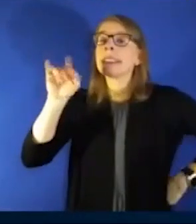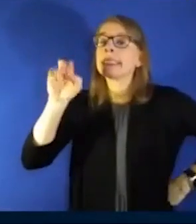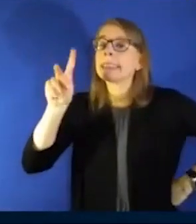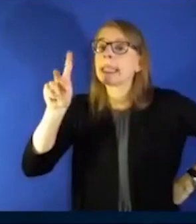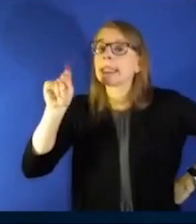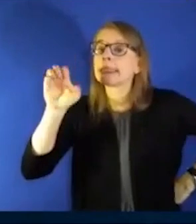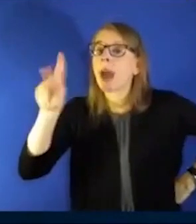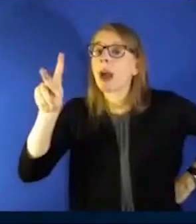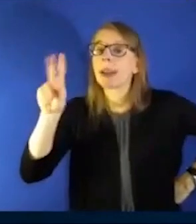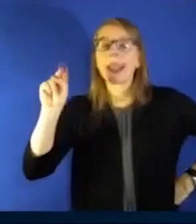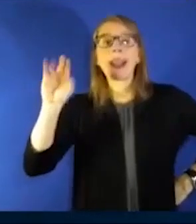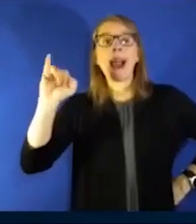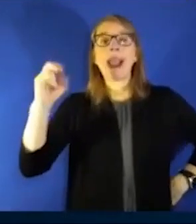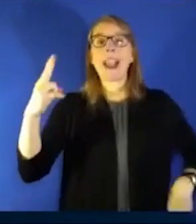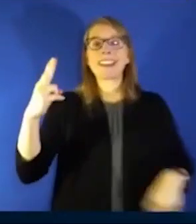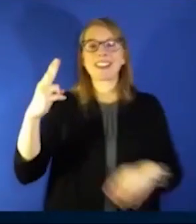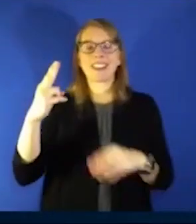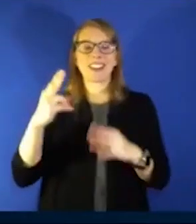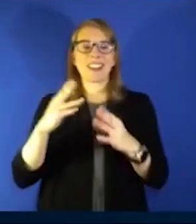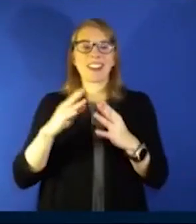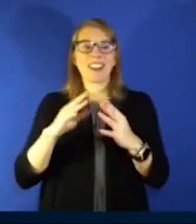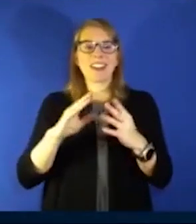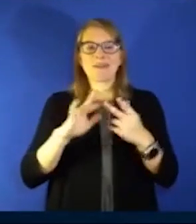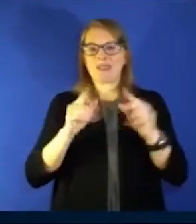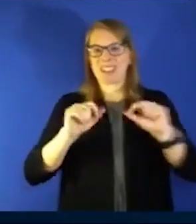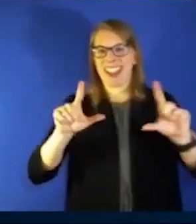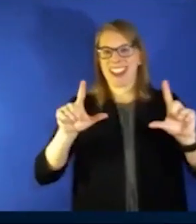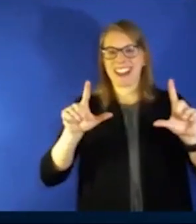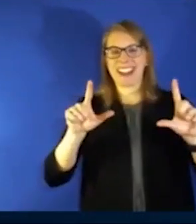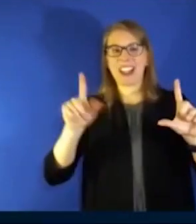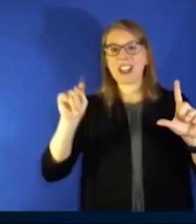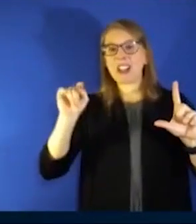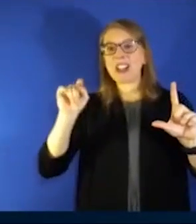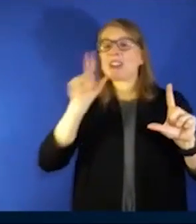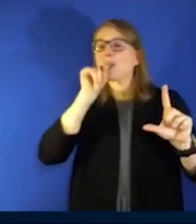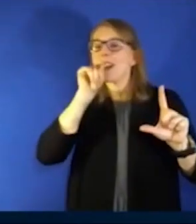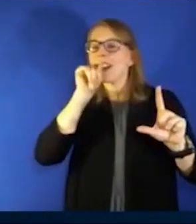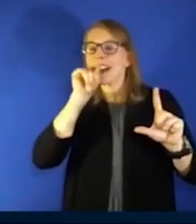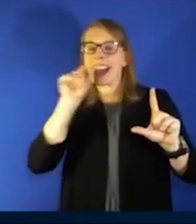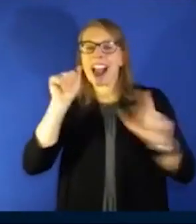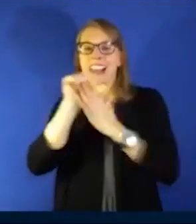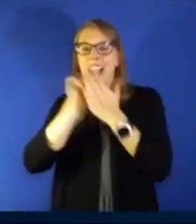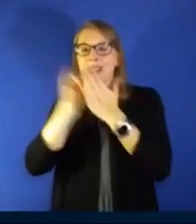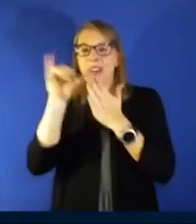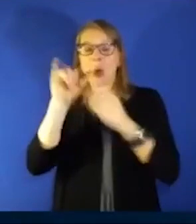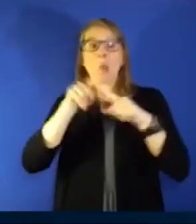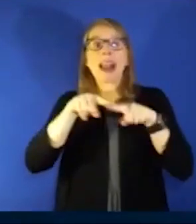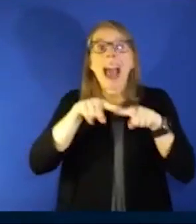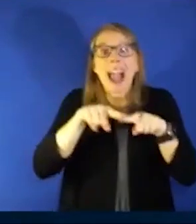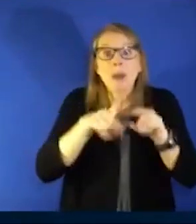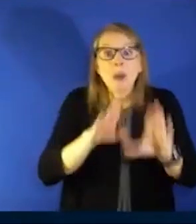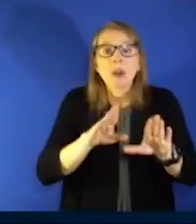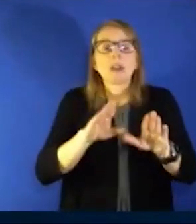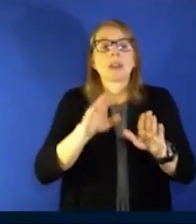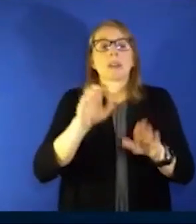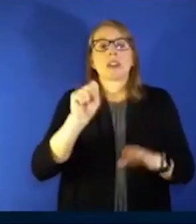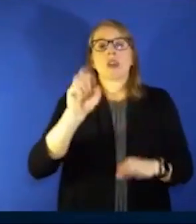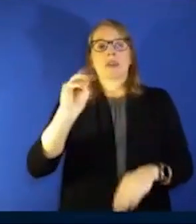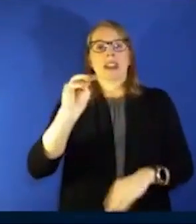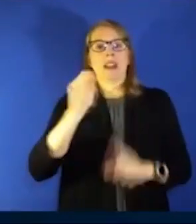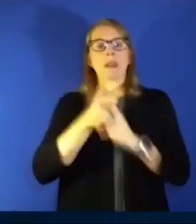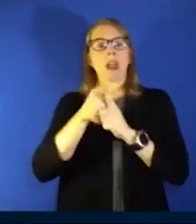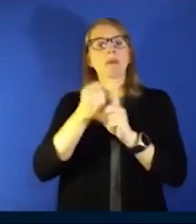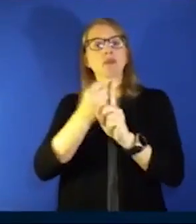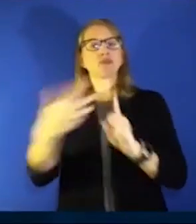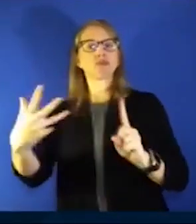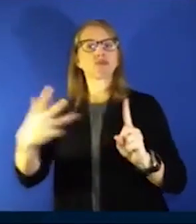He has a nice Twitter account too. If you follow him actual on social media, reliable social media, and somebody can explain things very well, like Dr. Fauci and Dr.